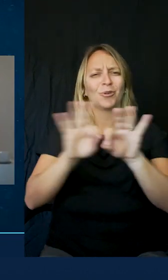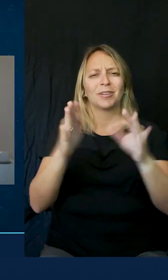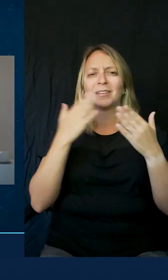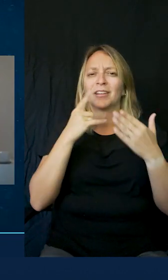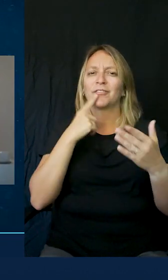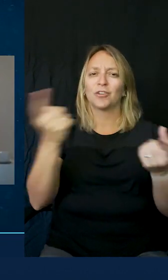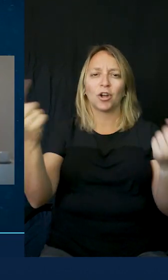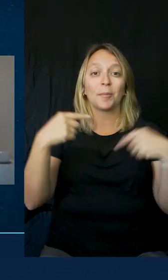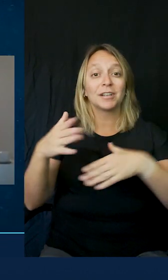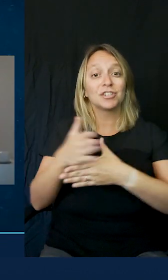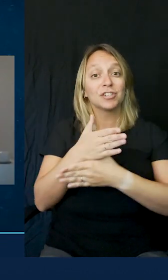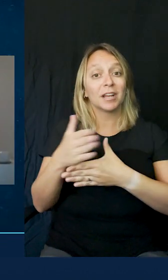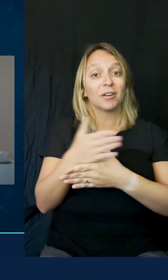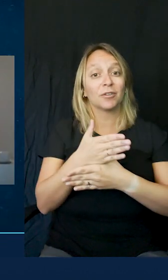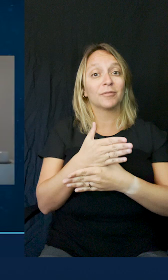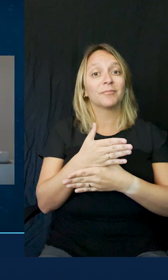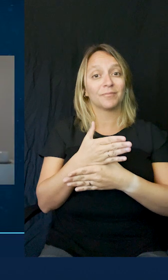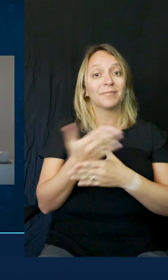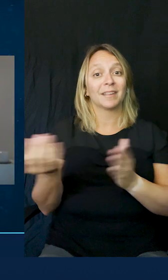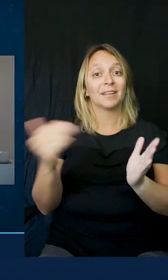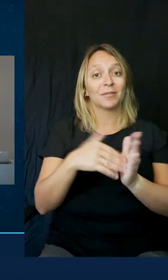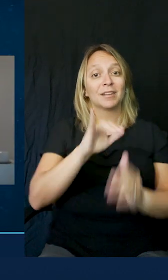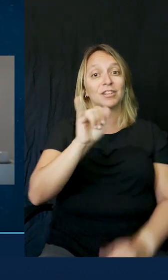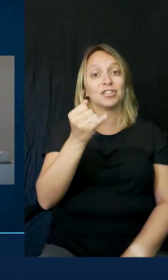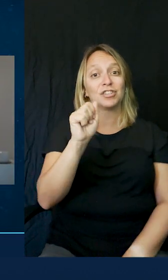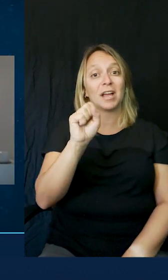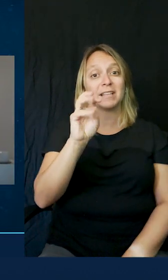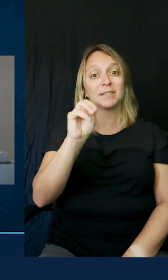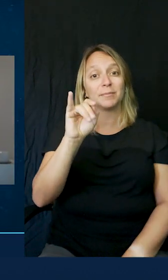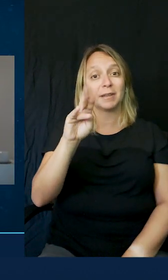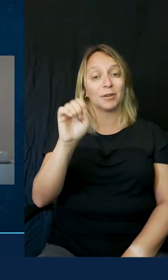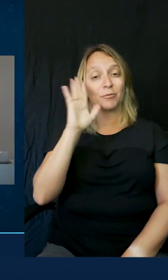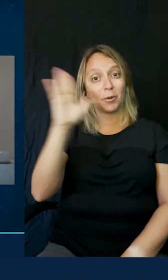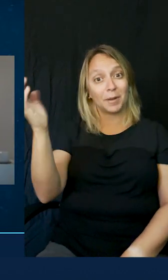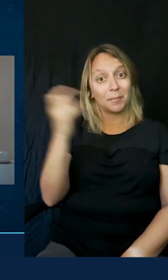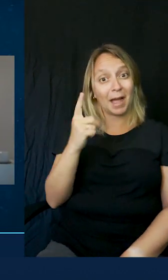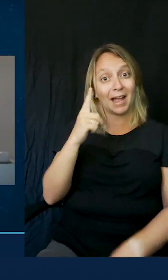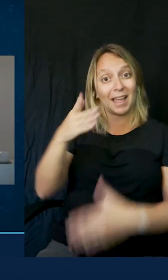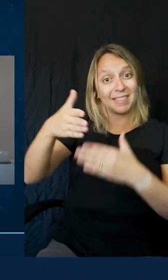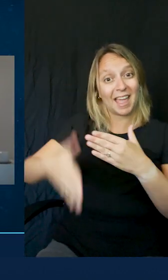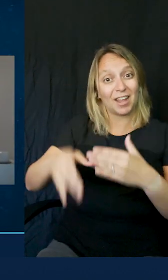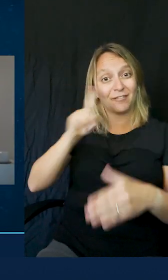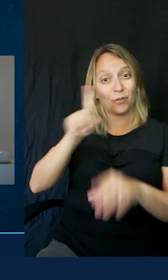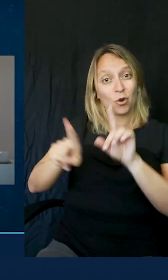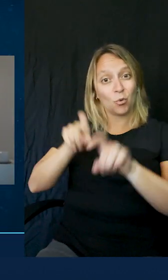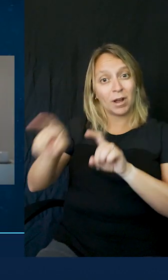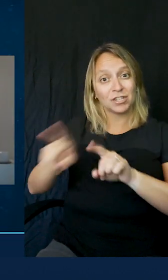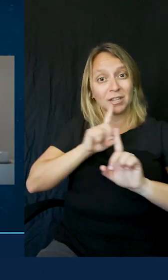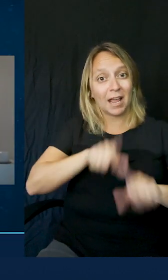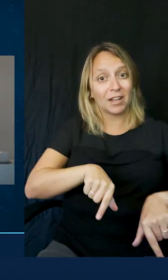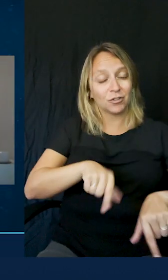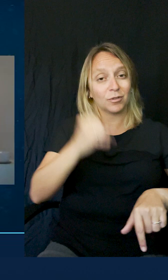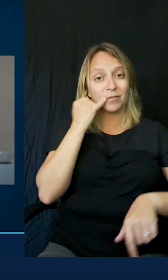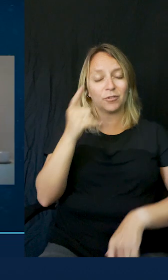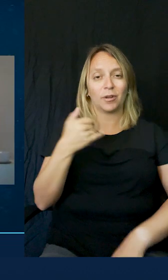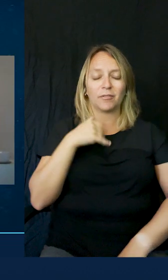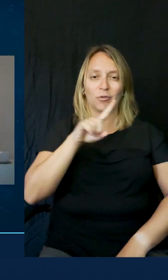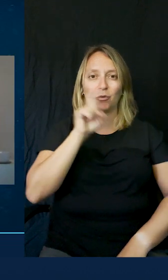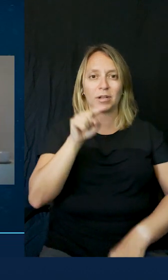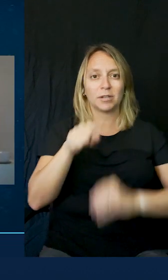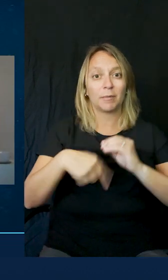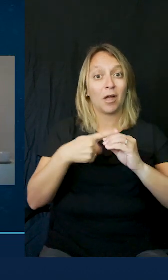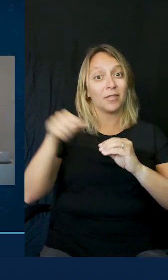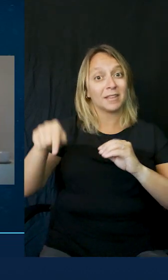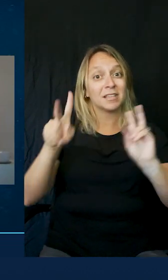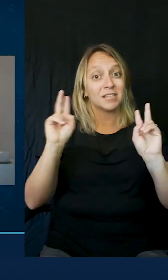this. Remember, everybody, Jasmine will be coming back at the end of the evening for the Q&A. So if you have questions about this particular topic or another